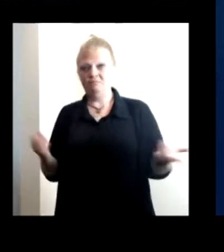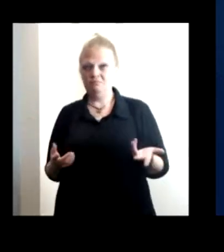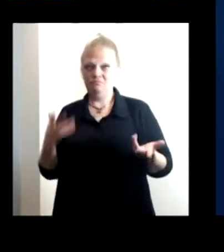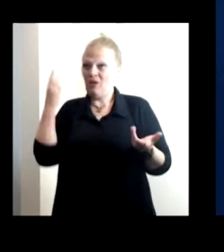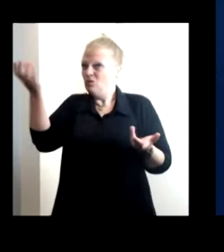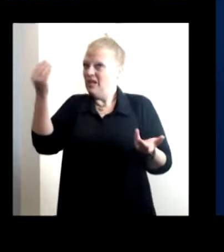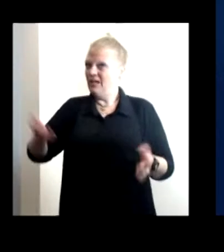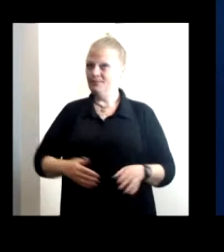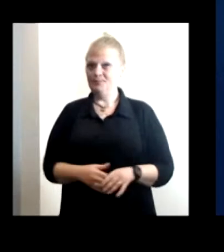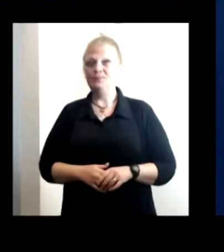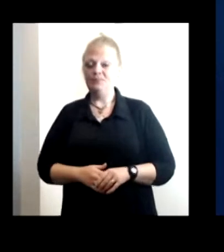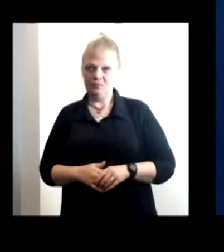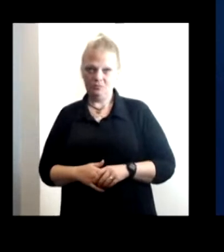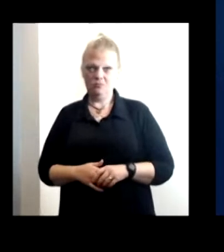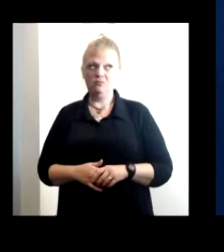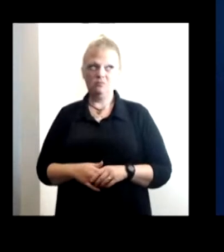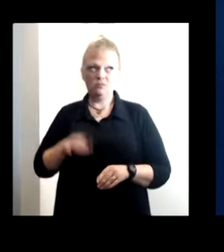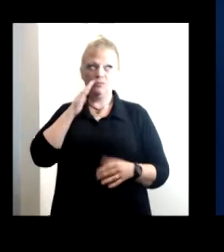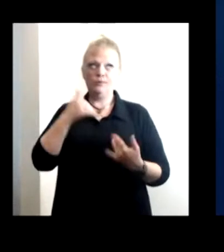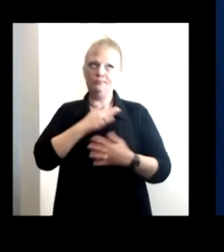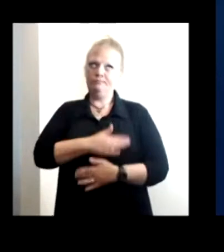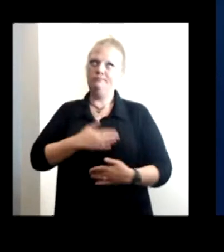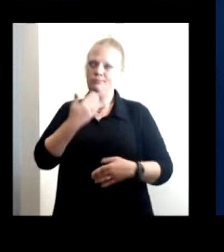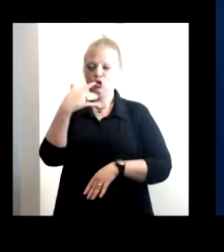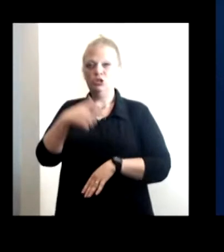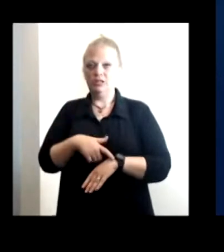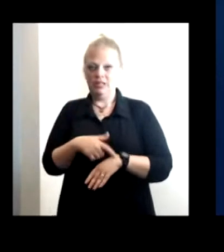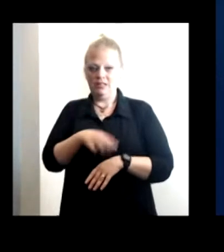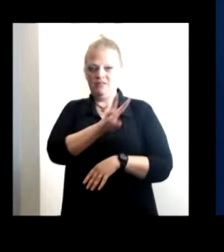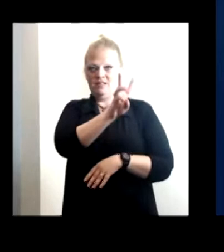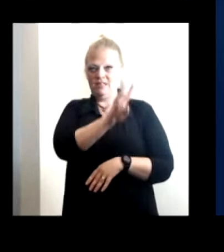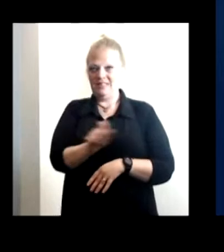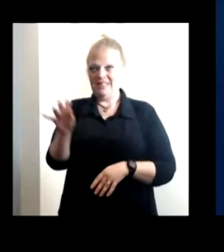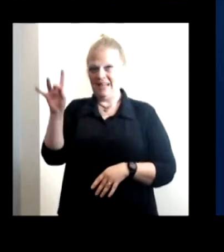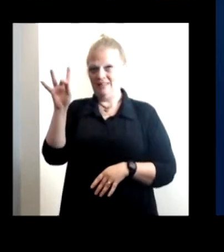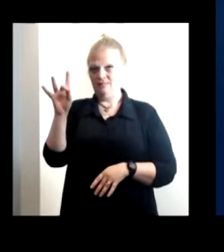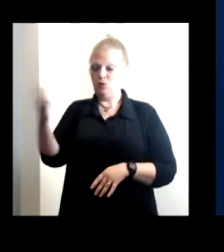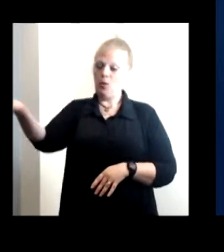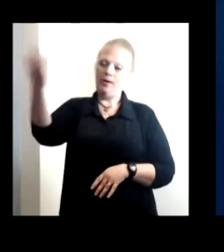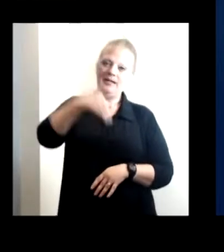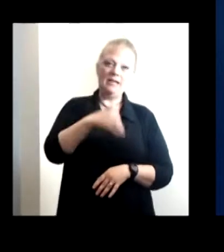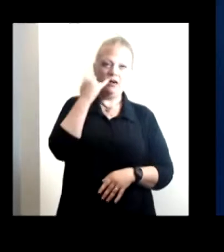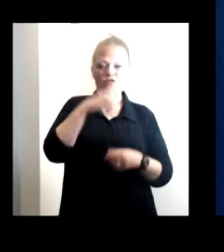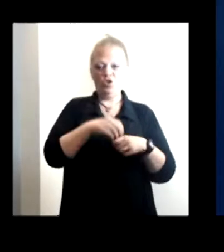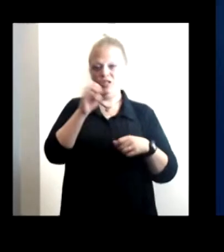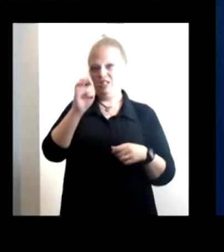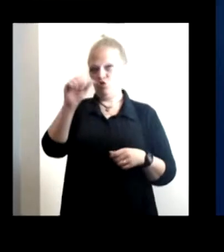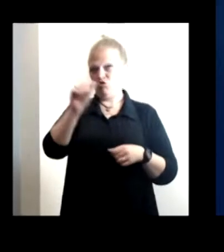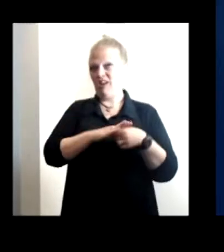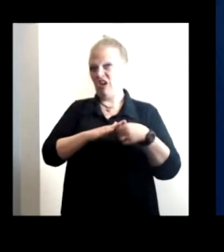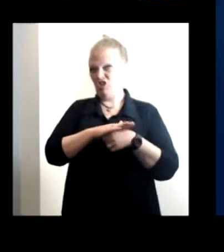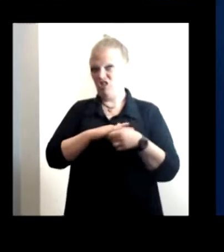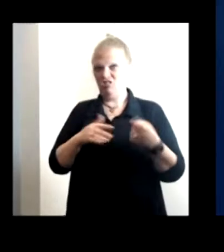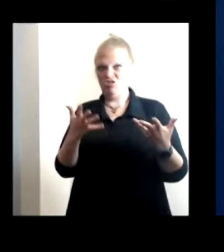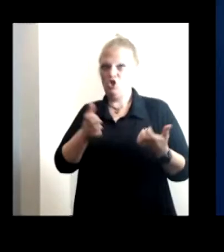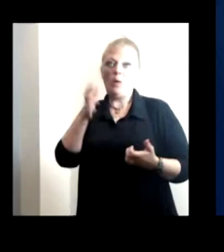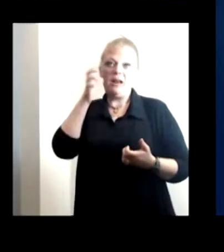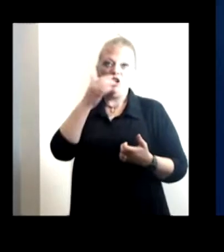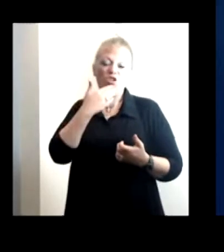it's outdoors, and we're going to have a good time from 6 to 8. So come on down if you're in the East Aurora area, and if you just want to hear good music, have a fun